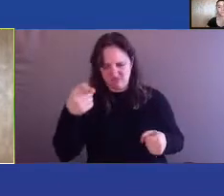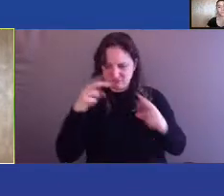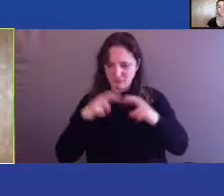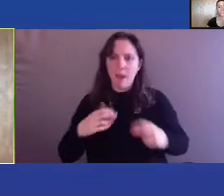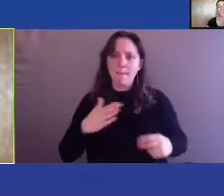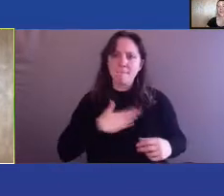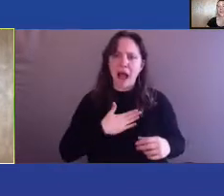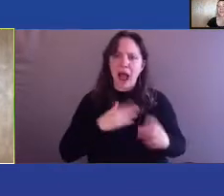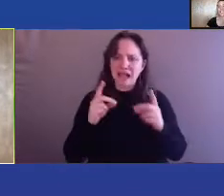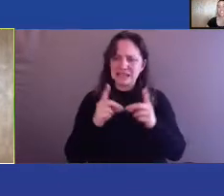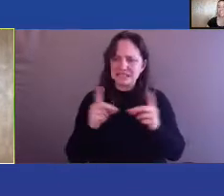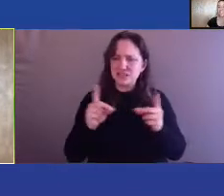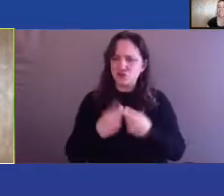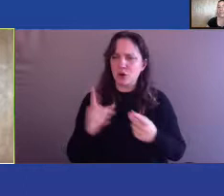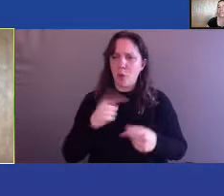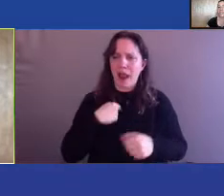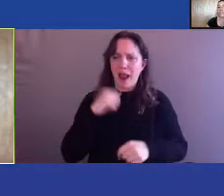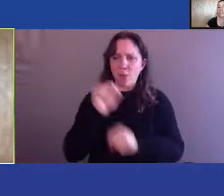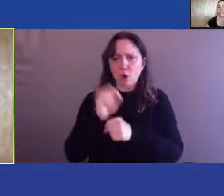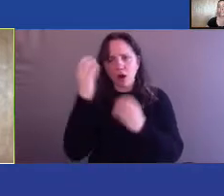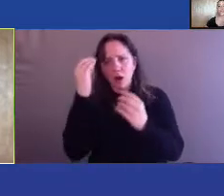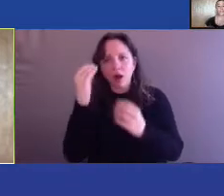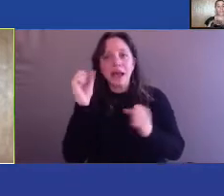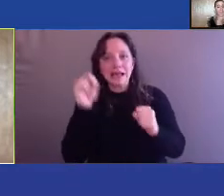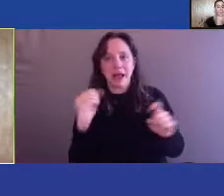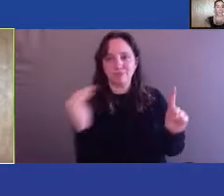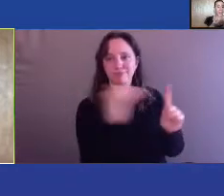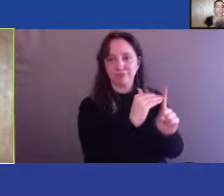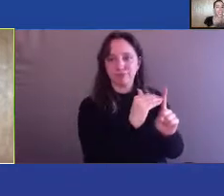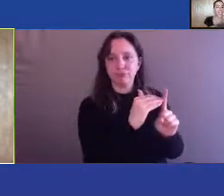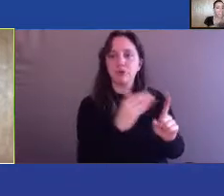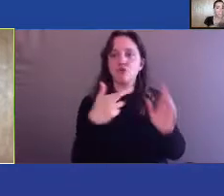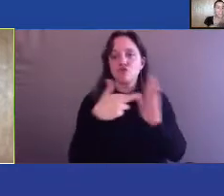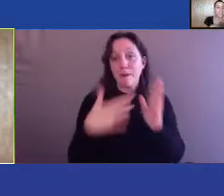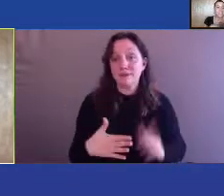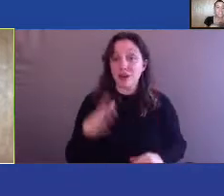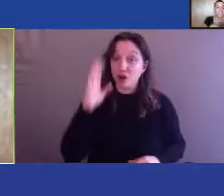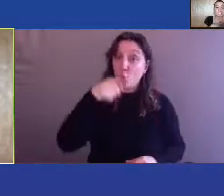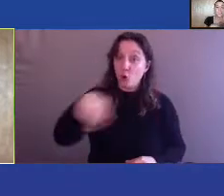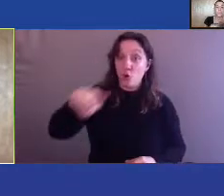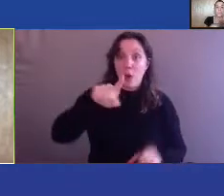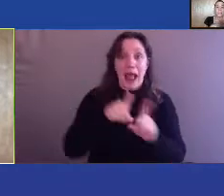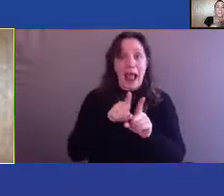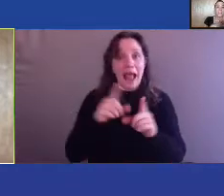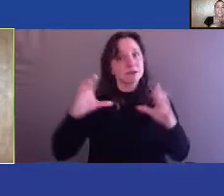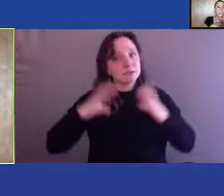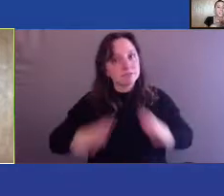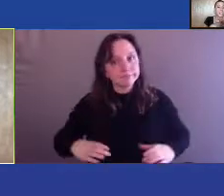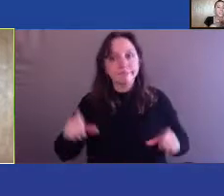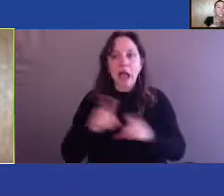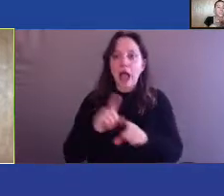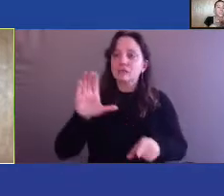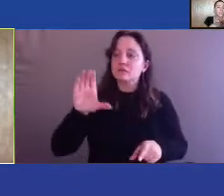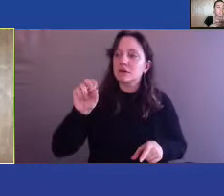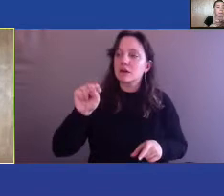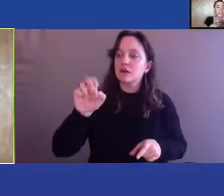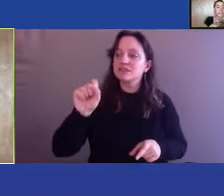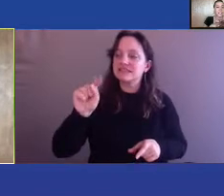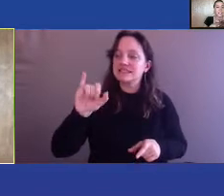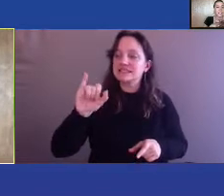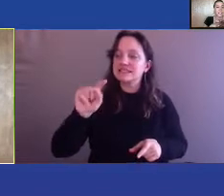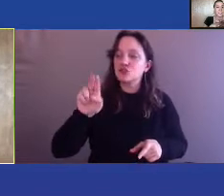work. As a civically engaged constituent, you have every right and responsibility to communicate your key issues